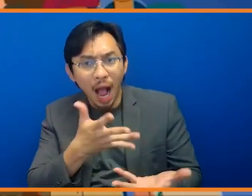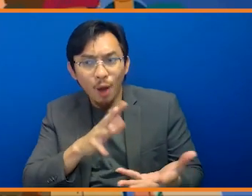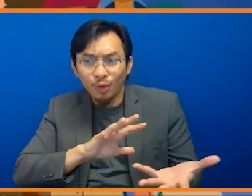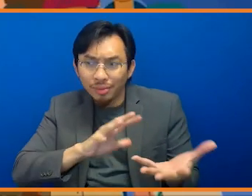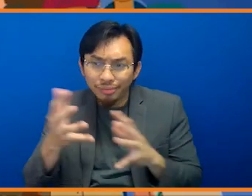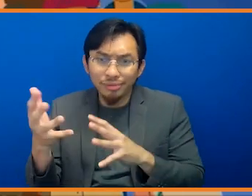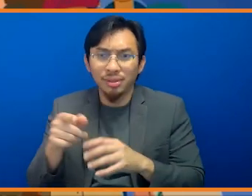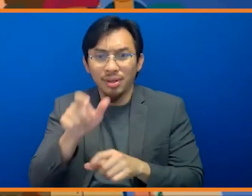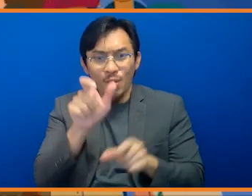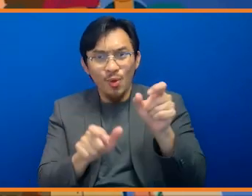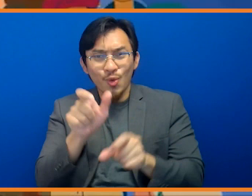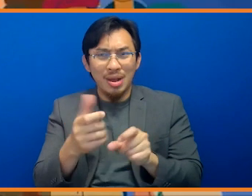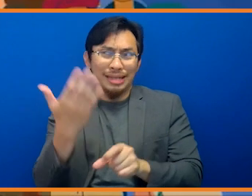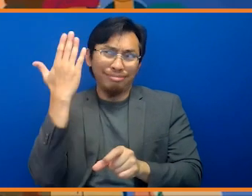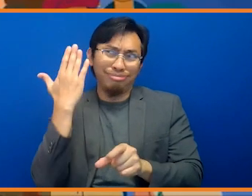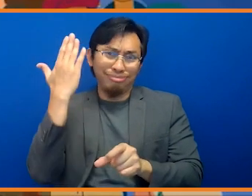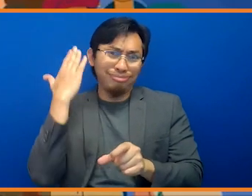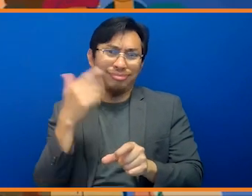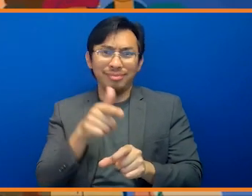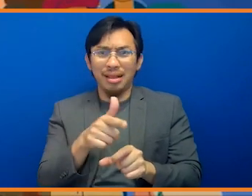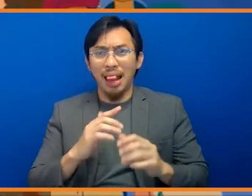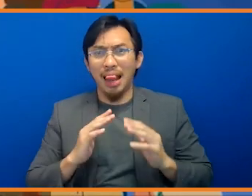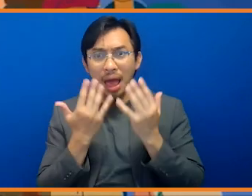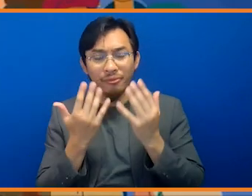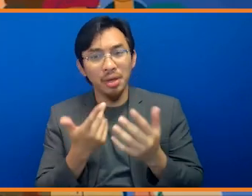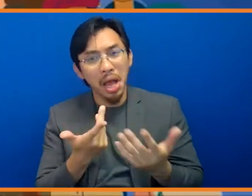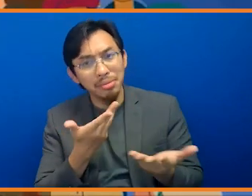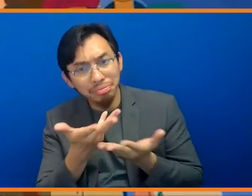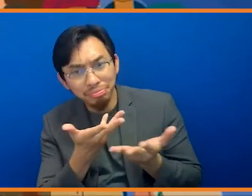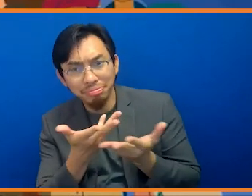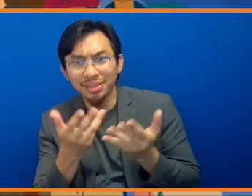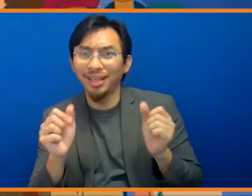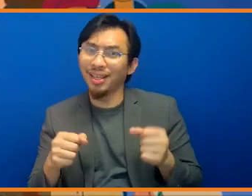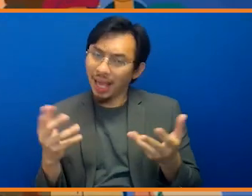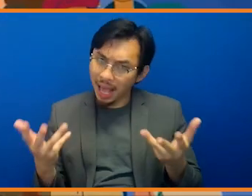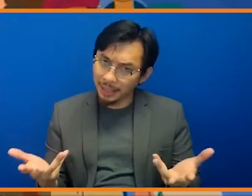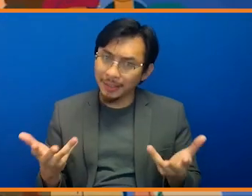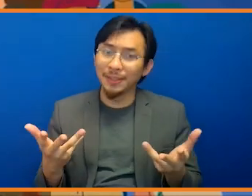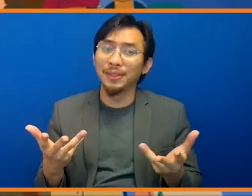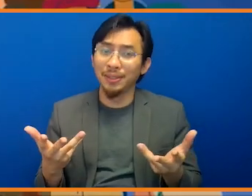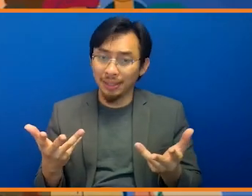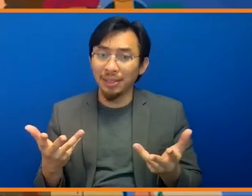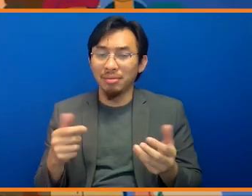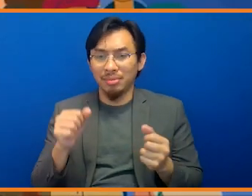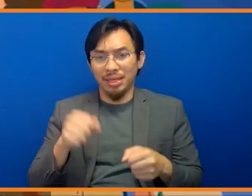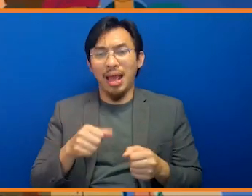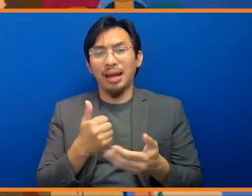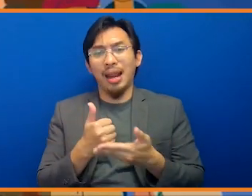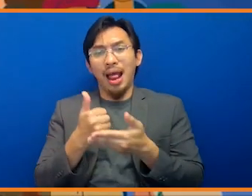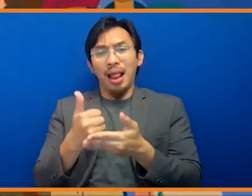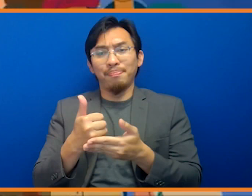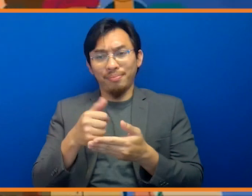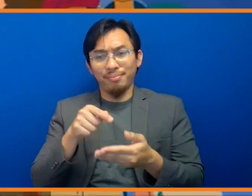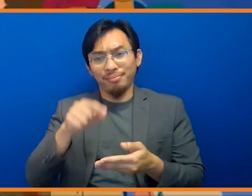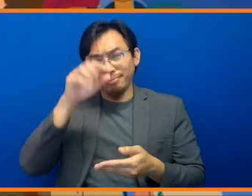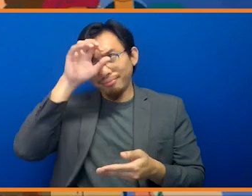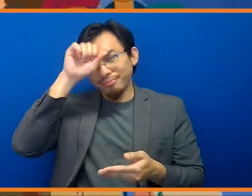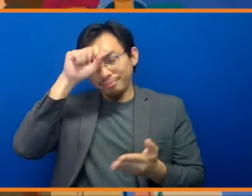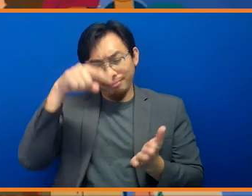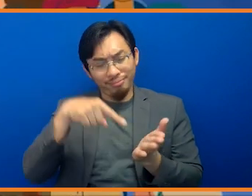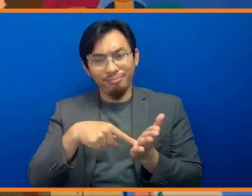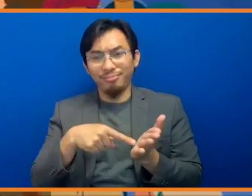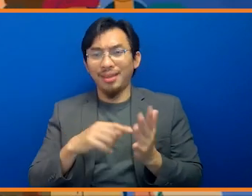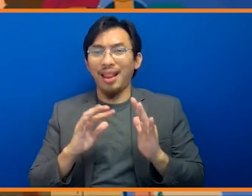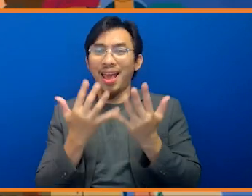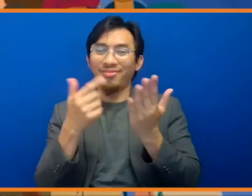disasters to the visitors. As a result, it might help keep the memory of disaster